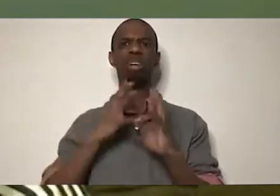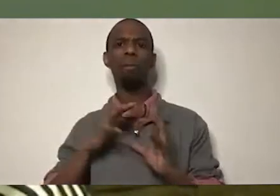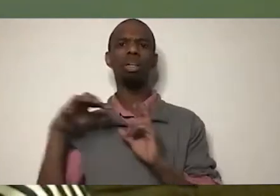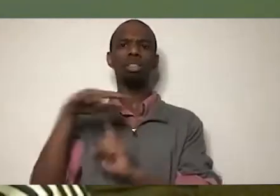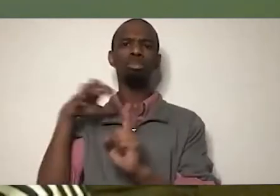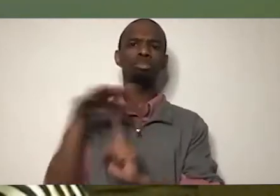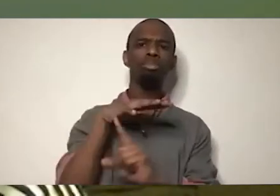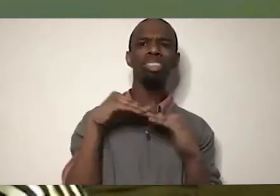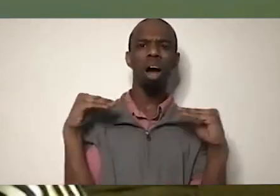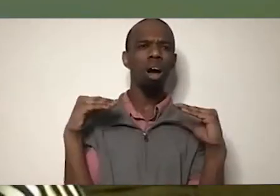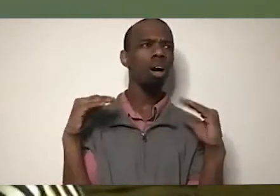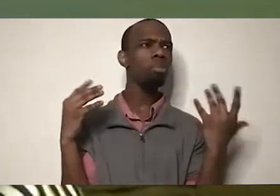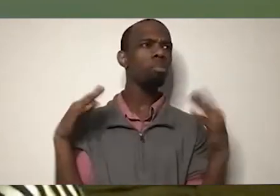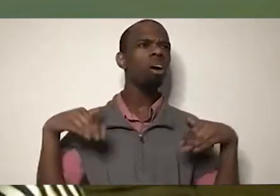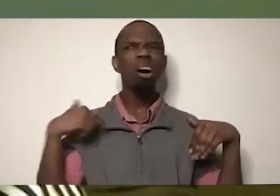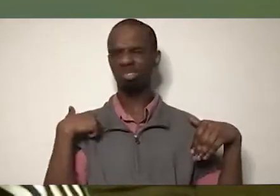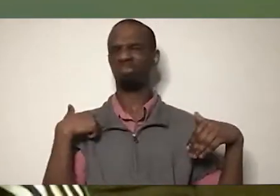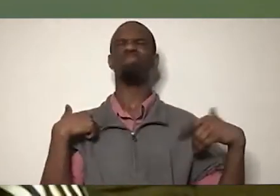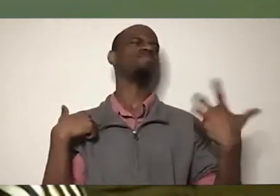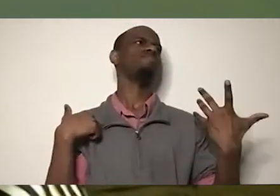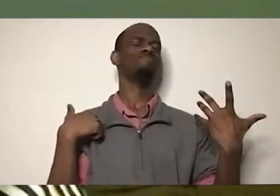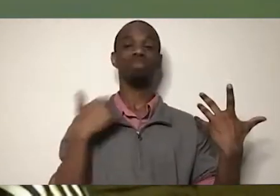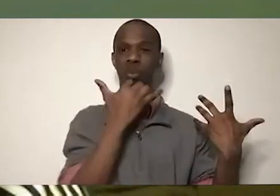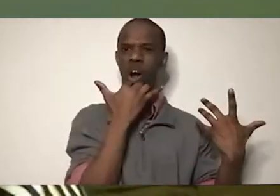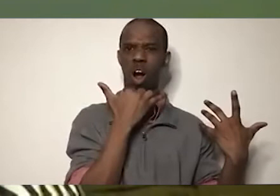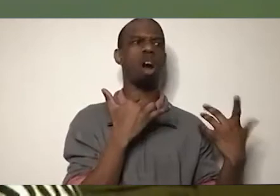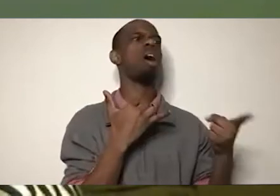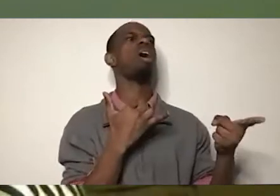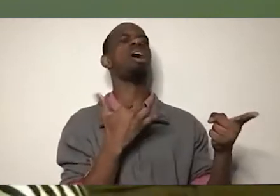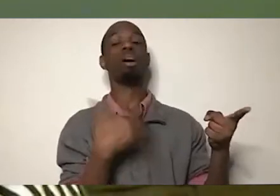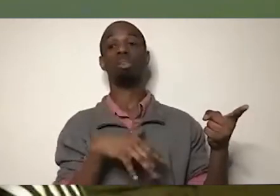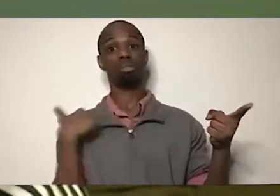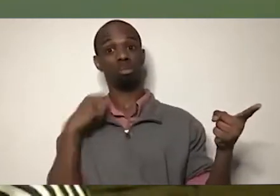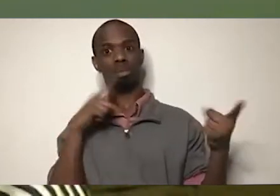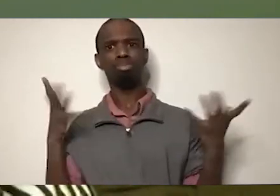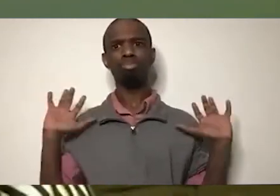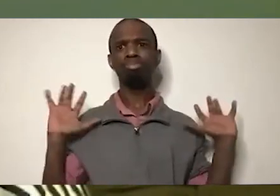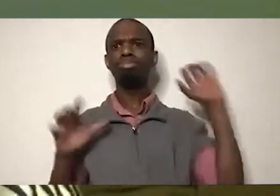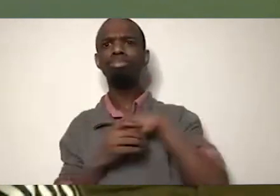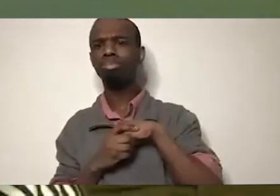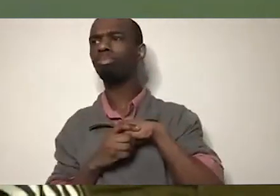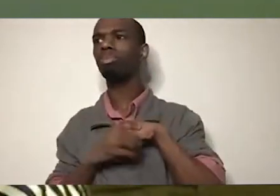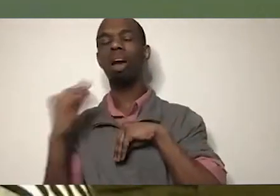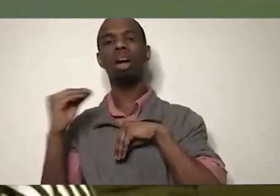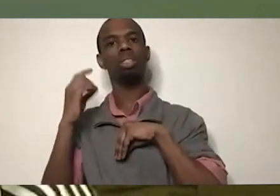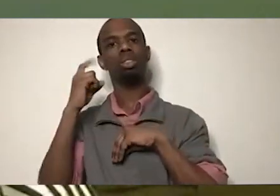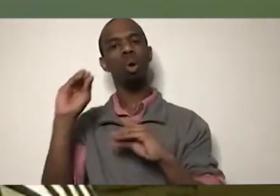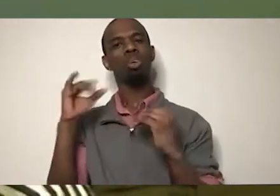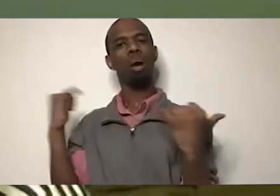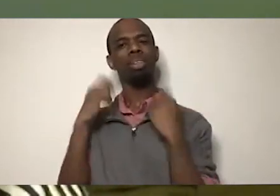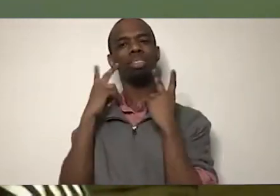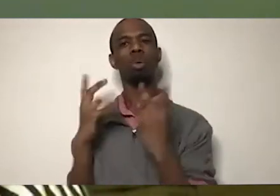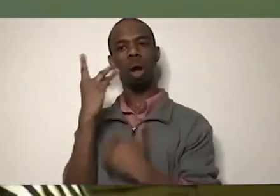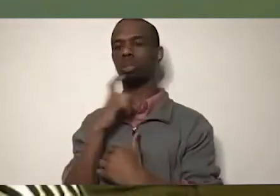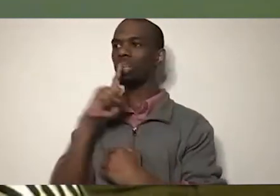work that has been happening and is continuing to happen. I would like for all of you, if you could address, and whoever wants to jump